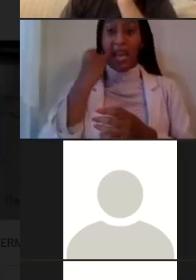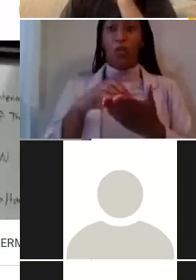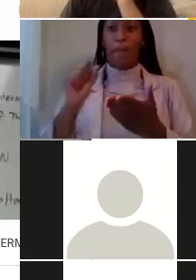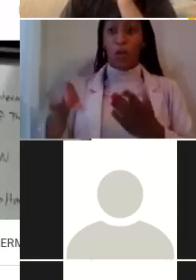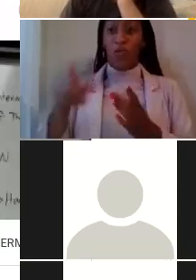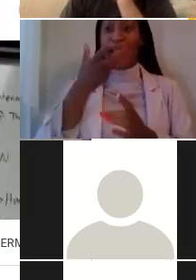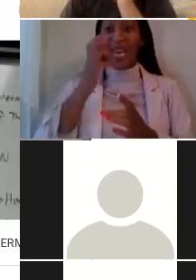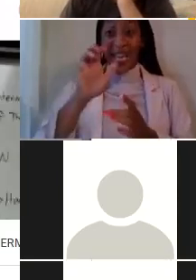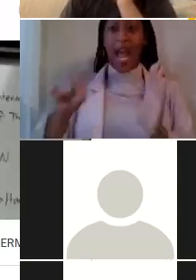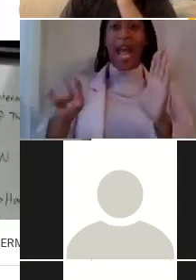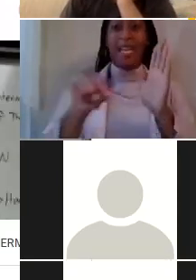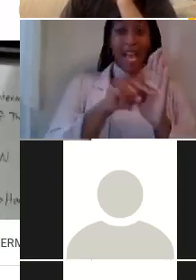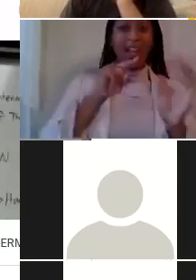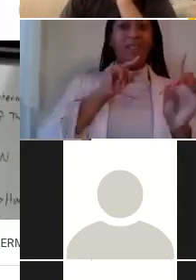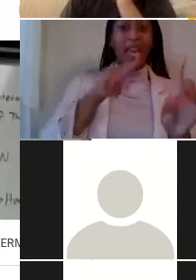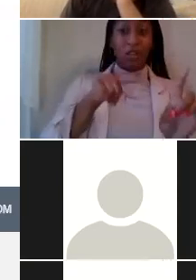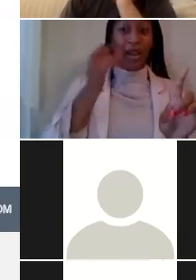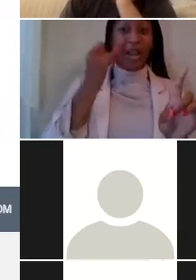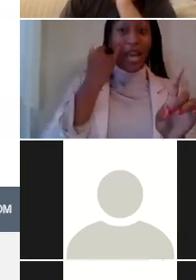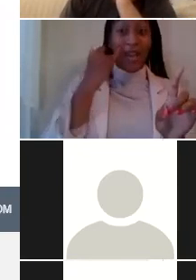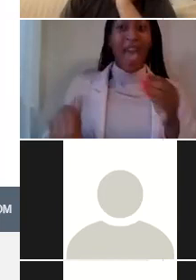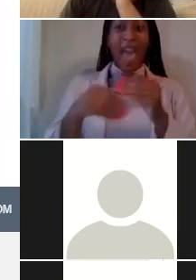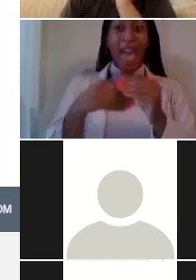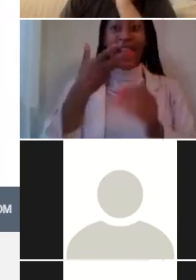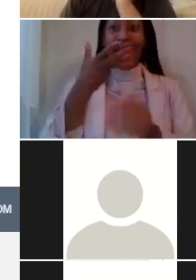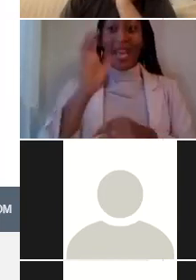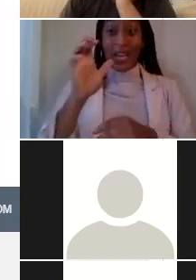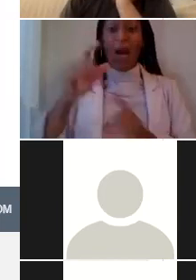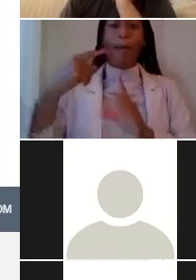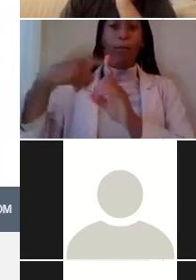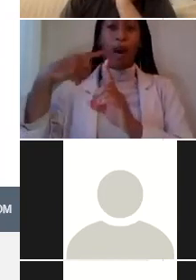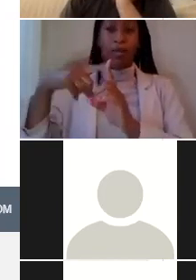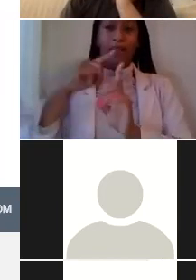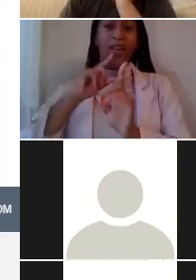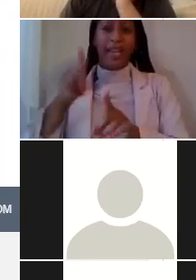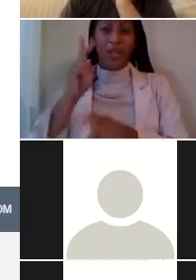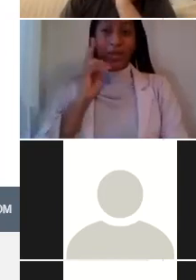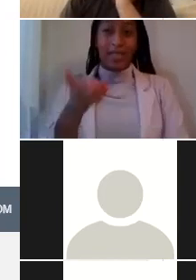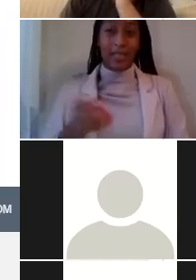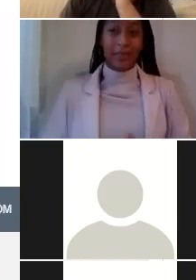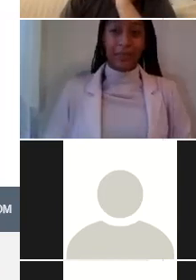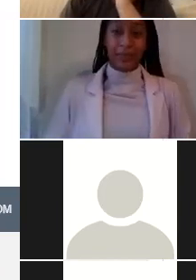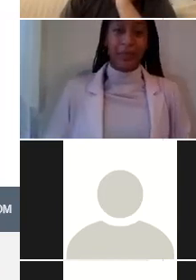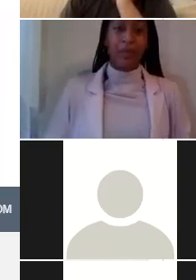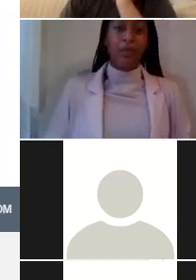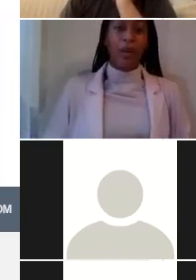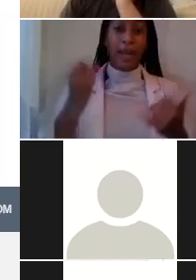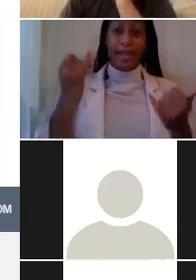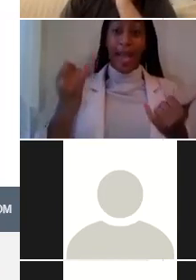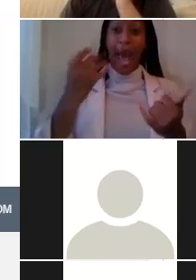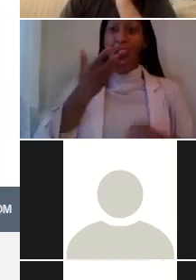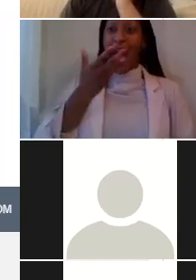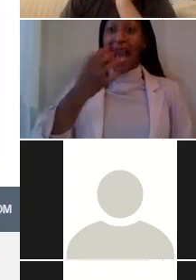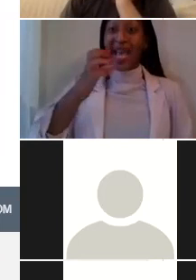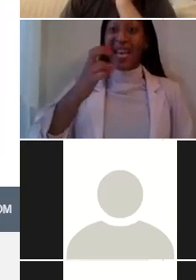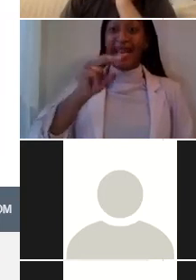looking at heat associated with, so this